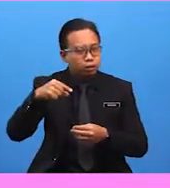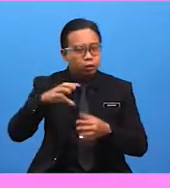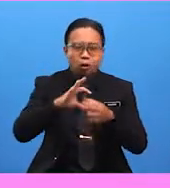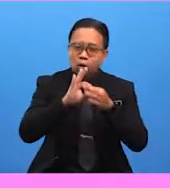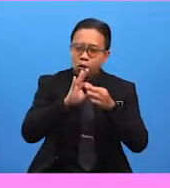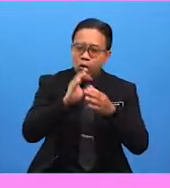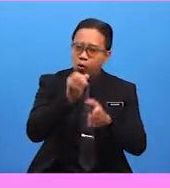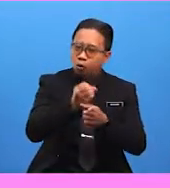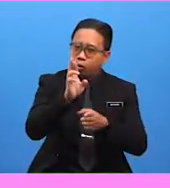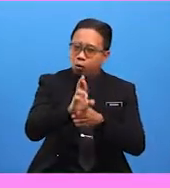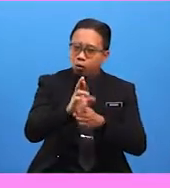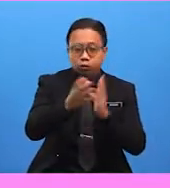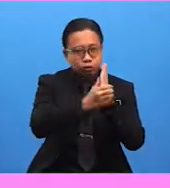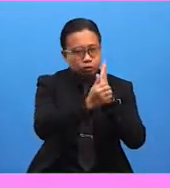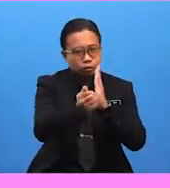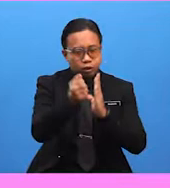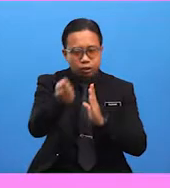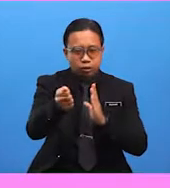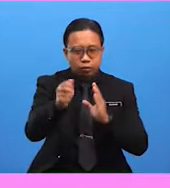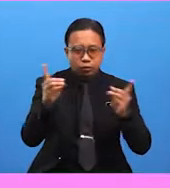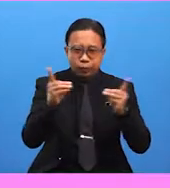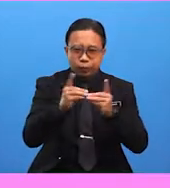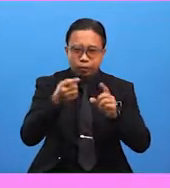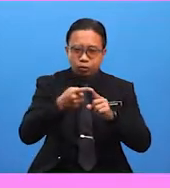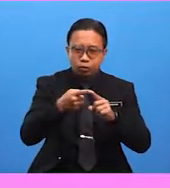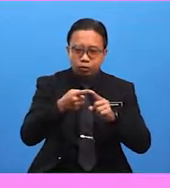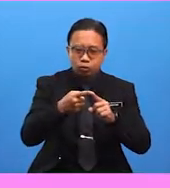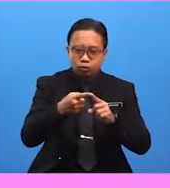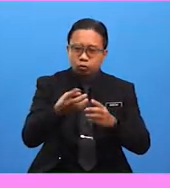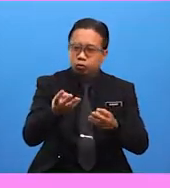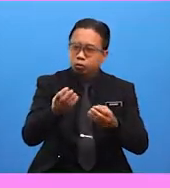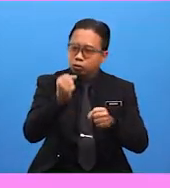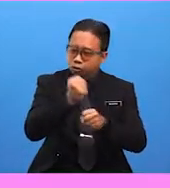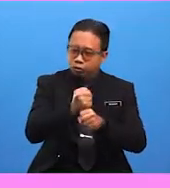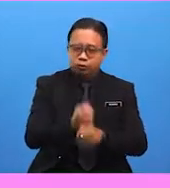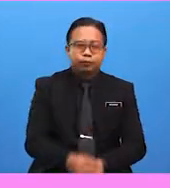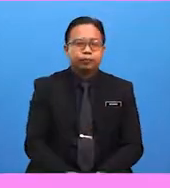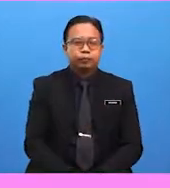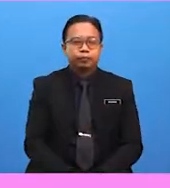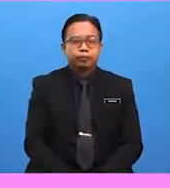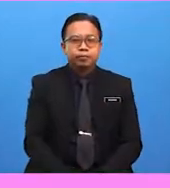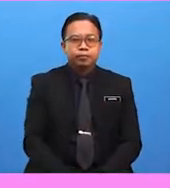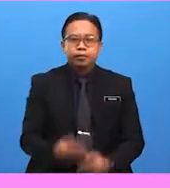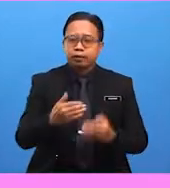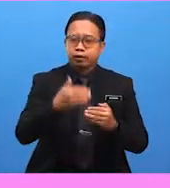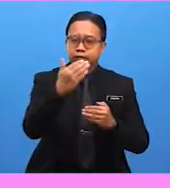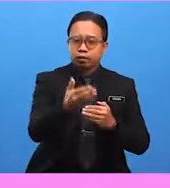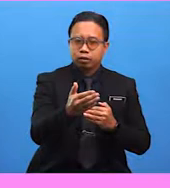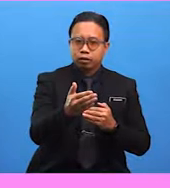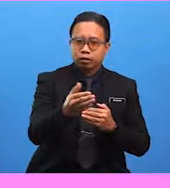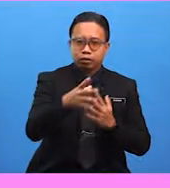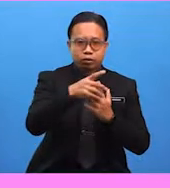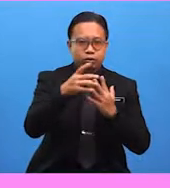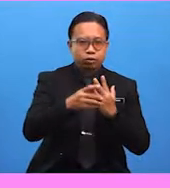or skills that you will need to possess. After that,